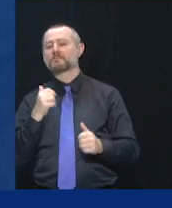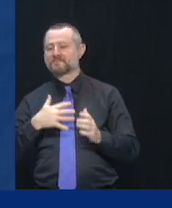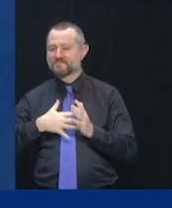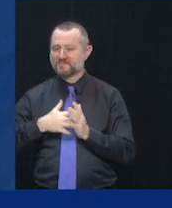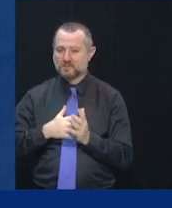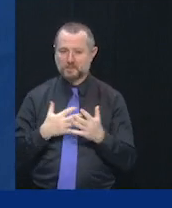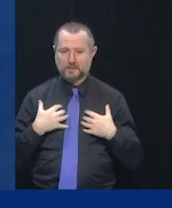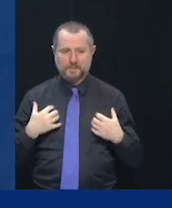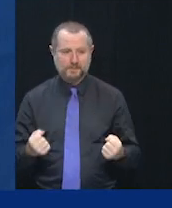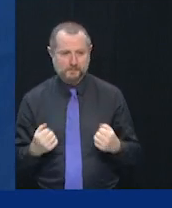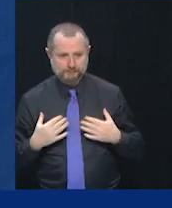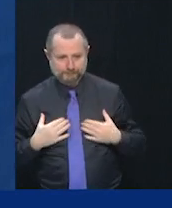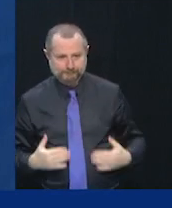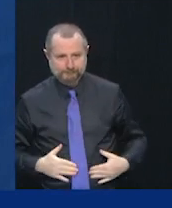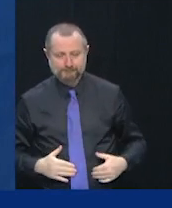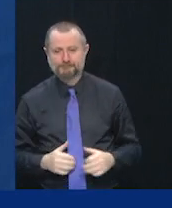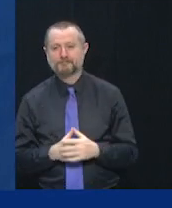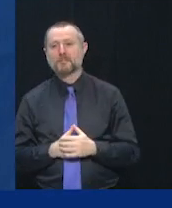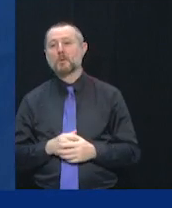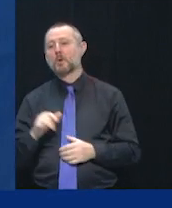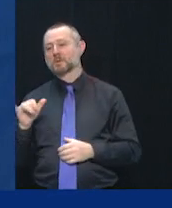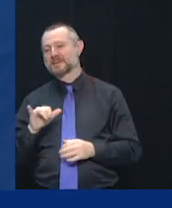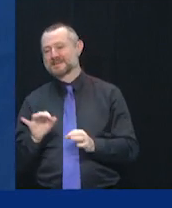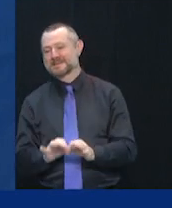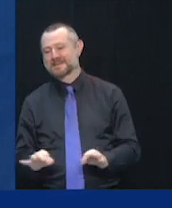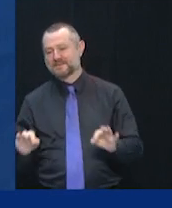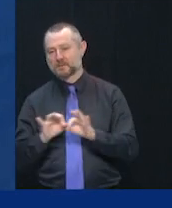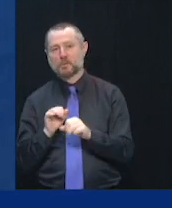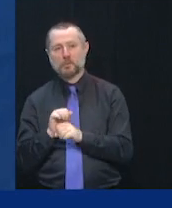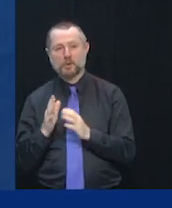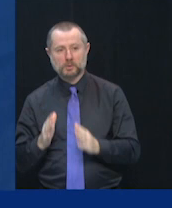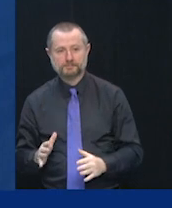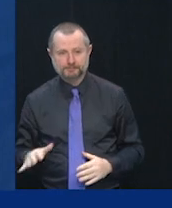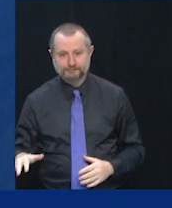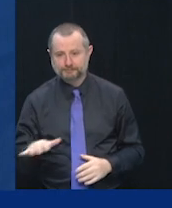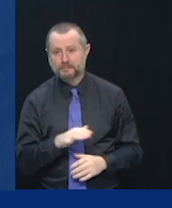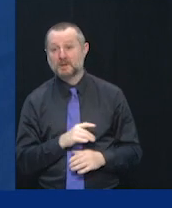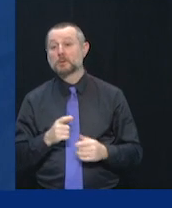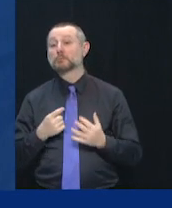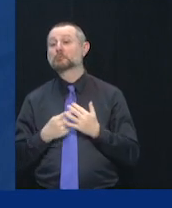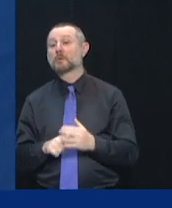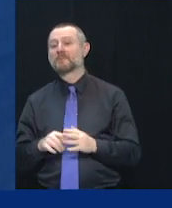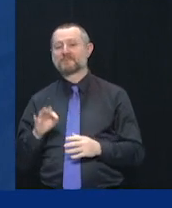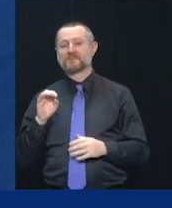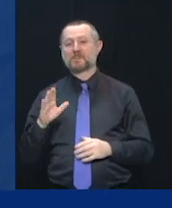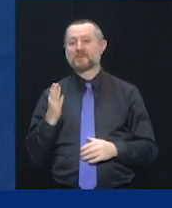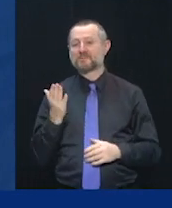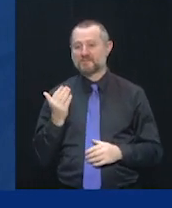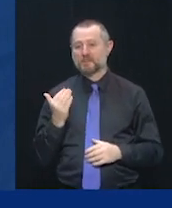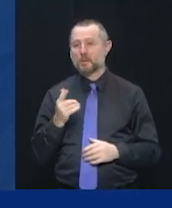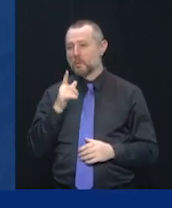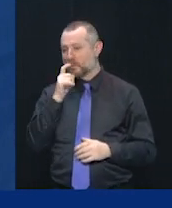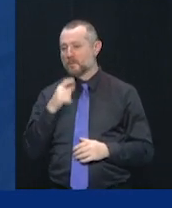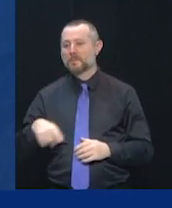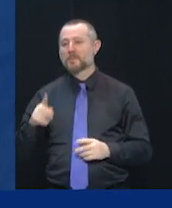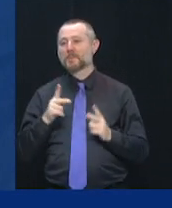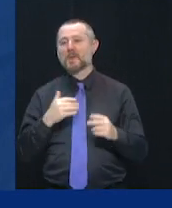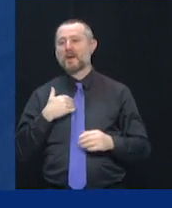or most essential to this period of time. But February 15th will open it up to people with